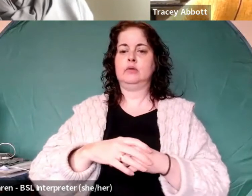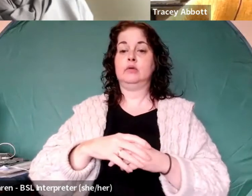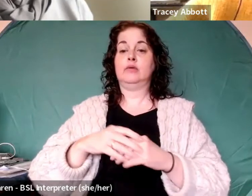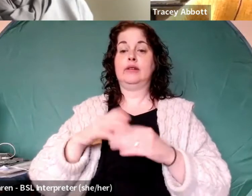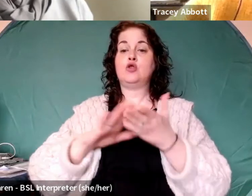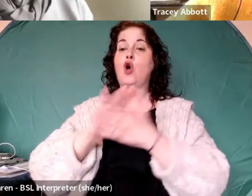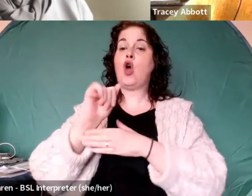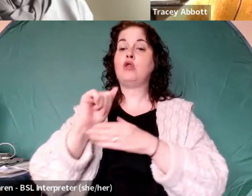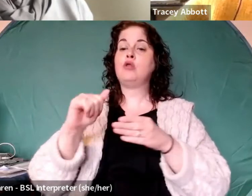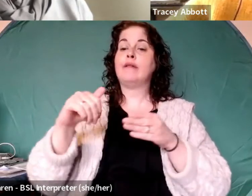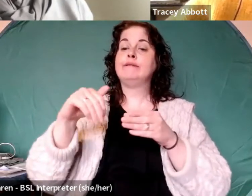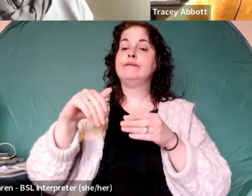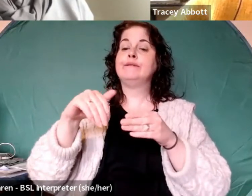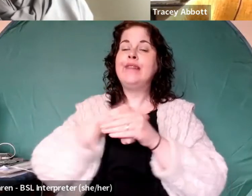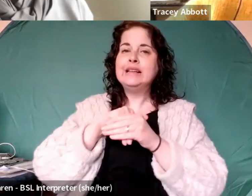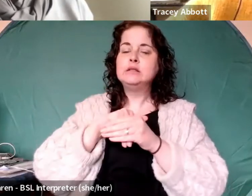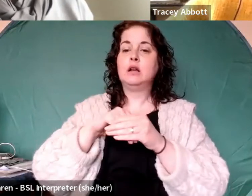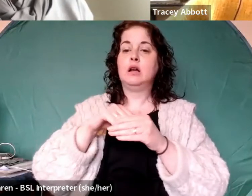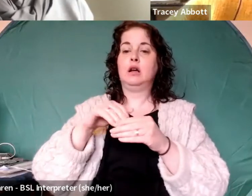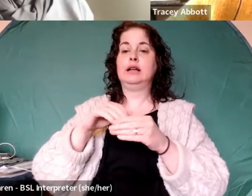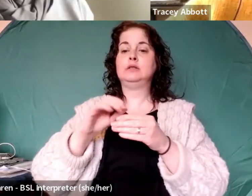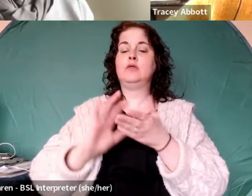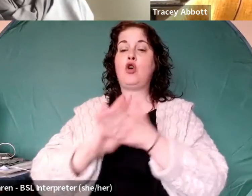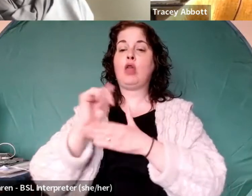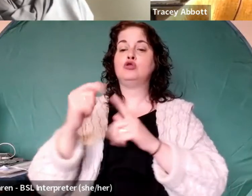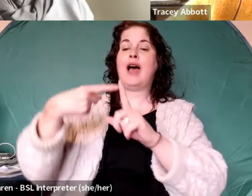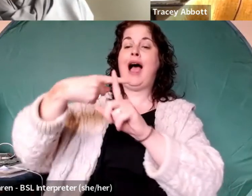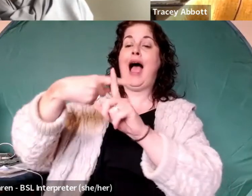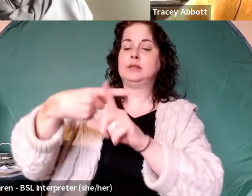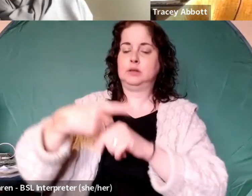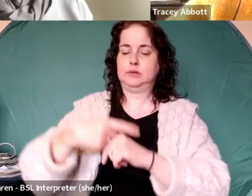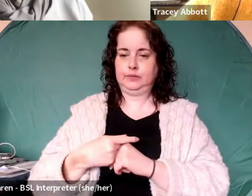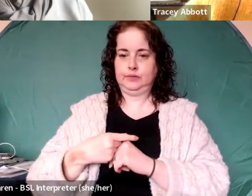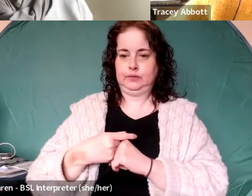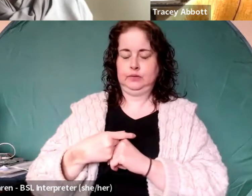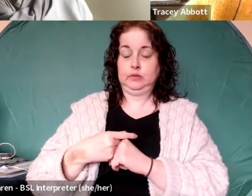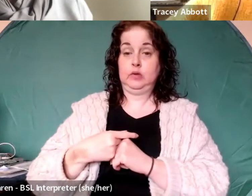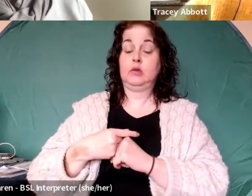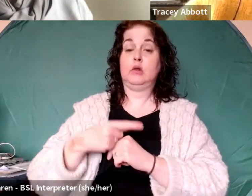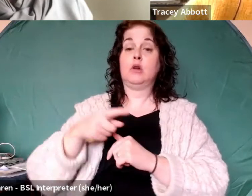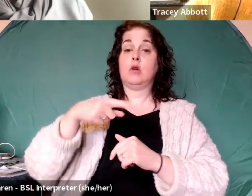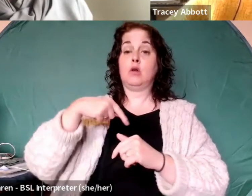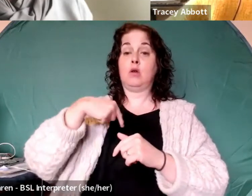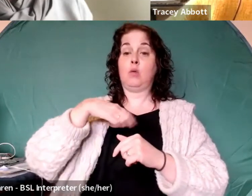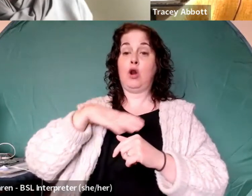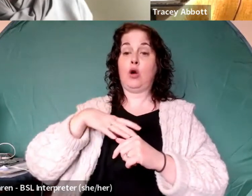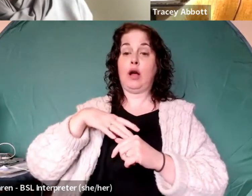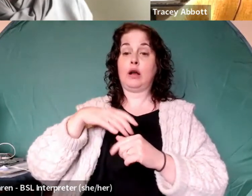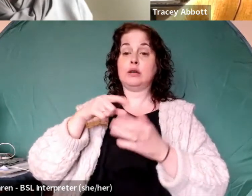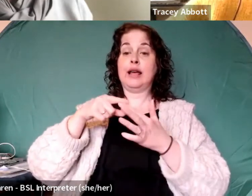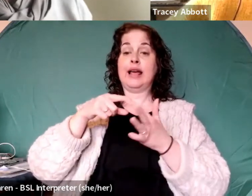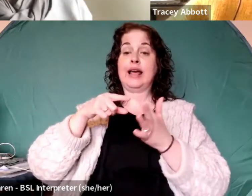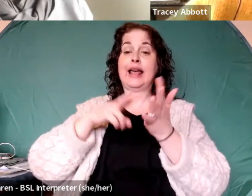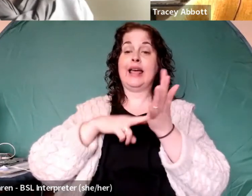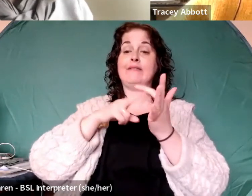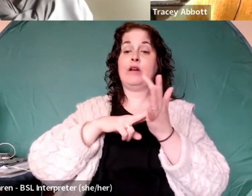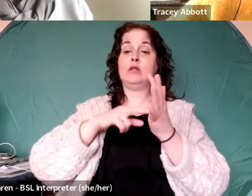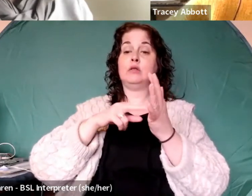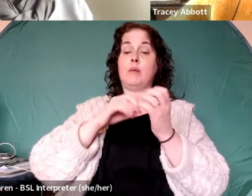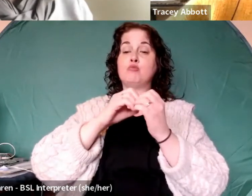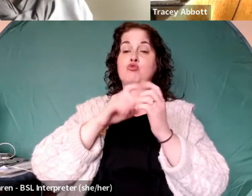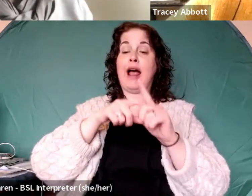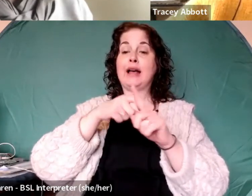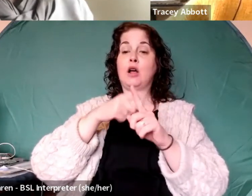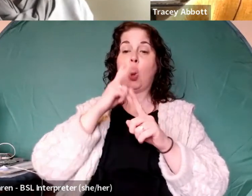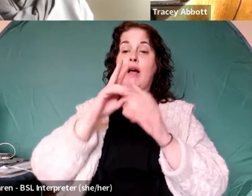culture fit, it's about culture add. And also we look at Evenbreak very much on values rather